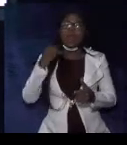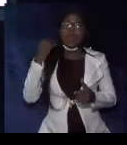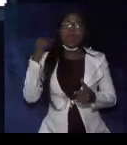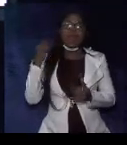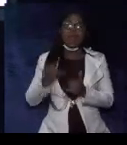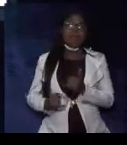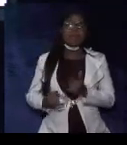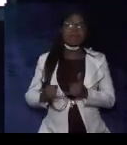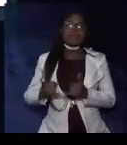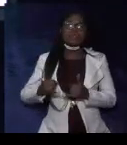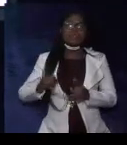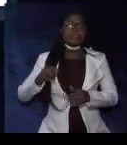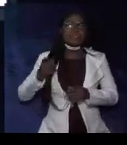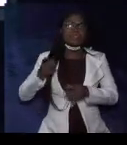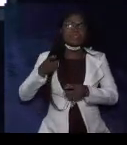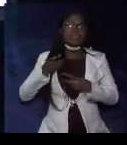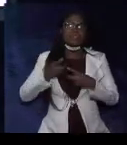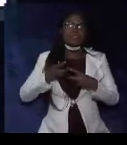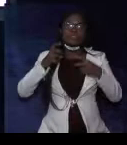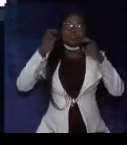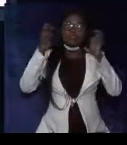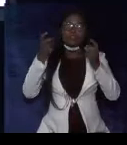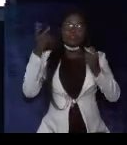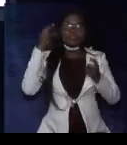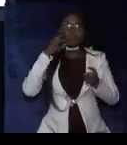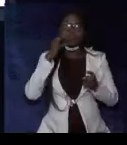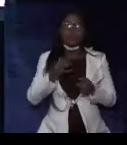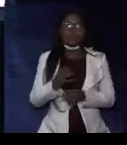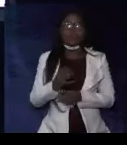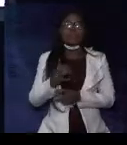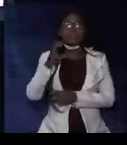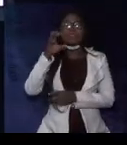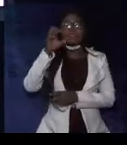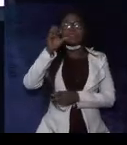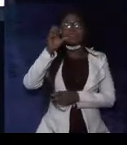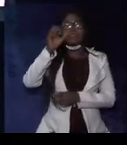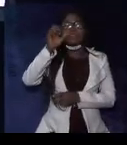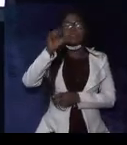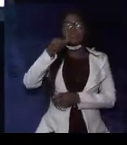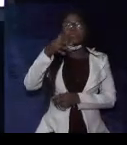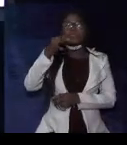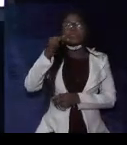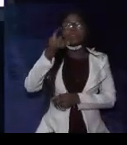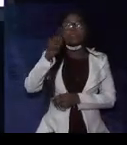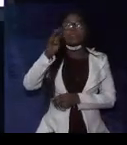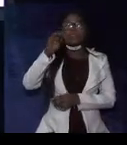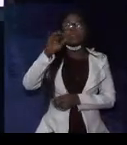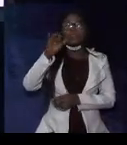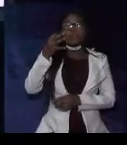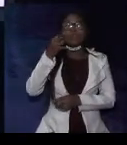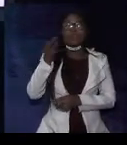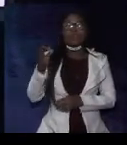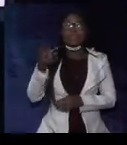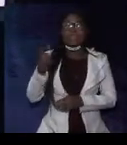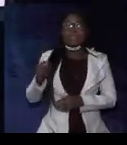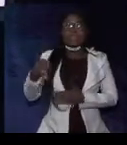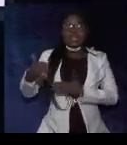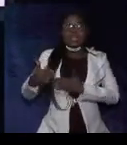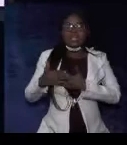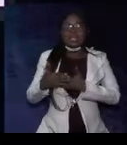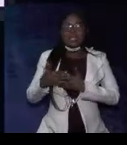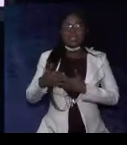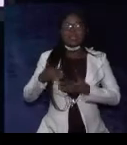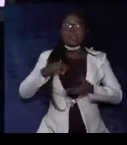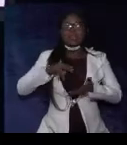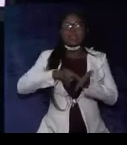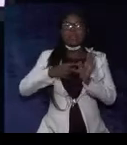Our last topic was synonym. And this is the homework. You were asked to choose the synonym or the